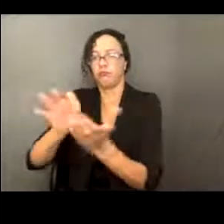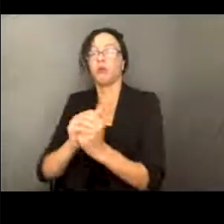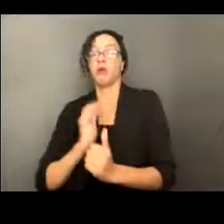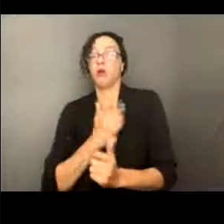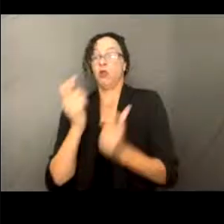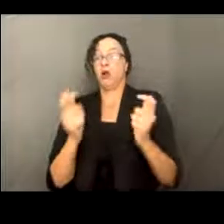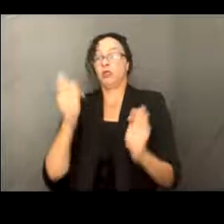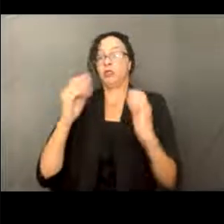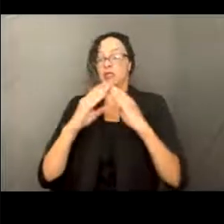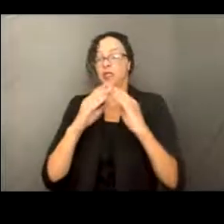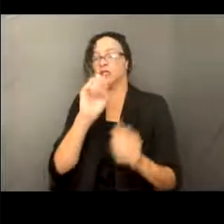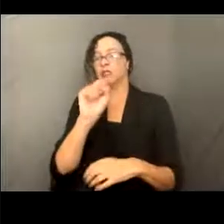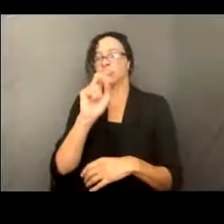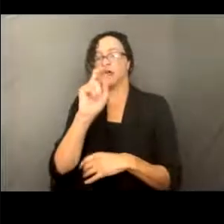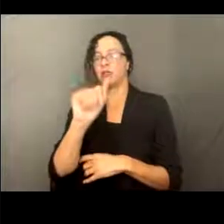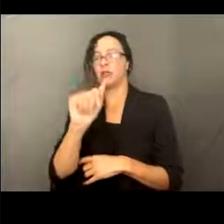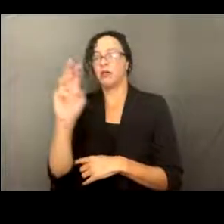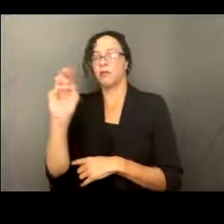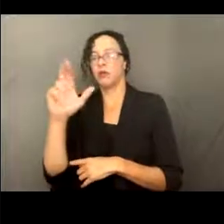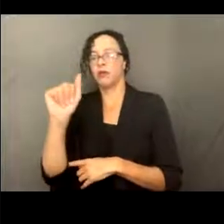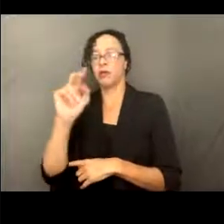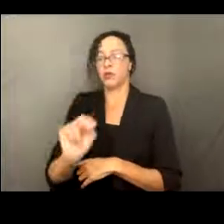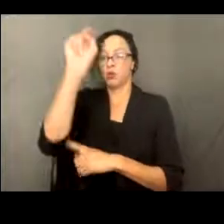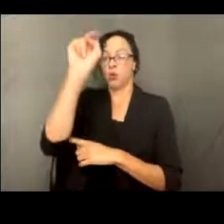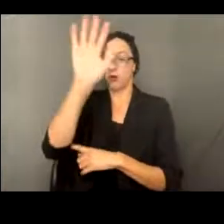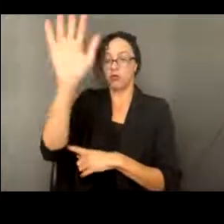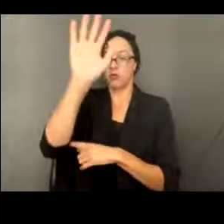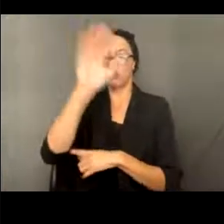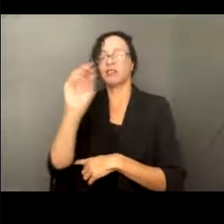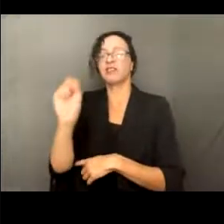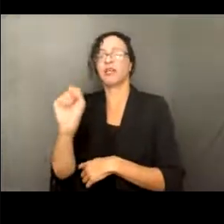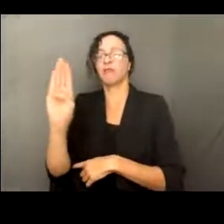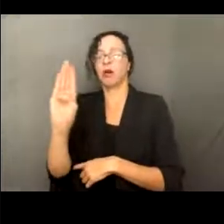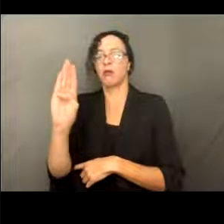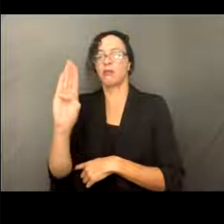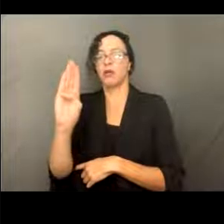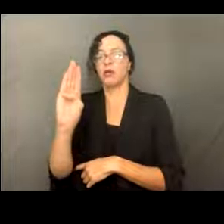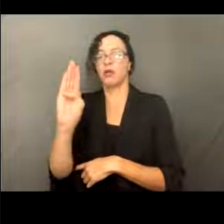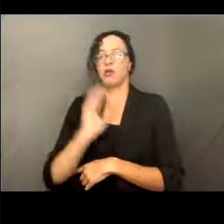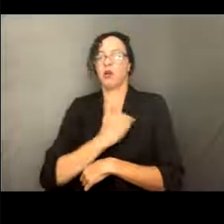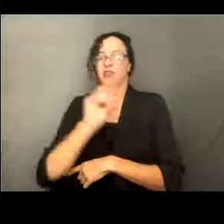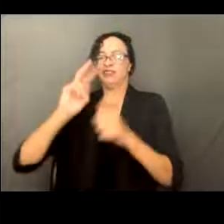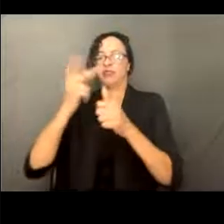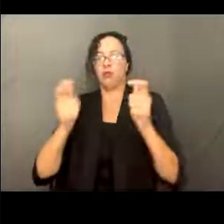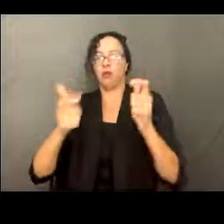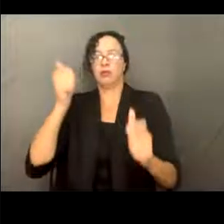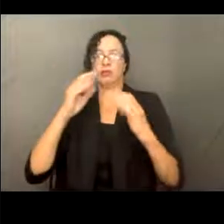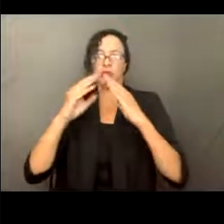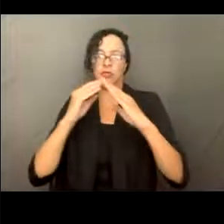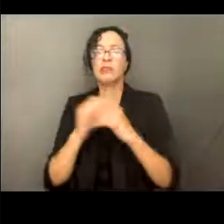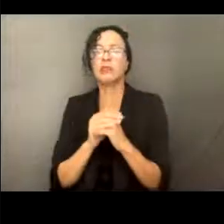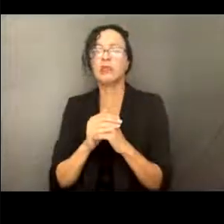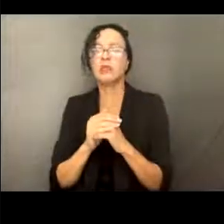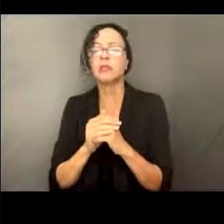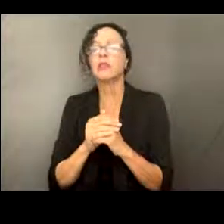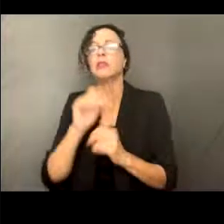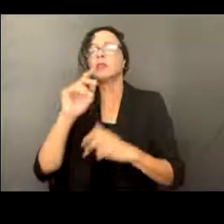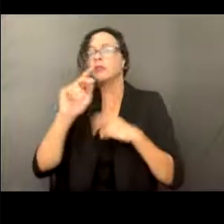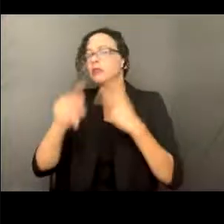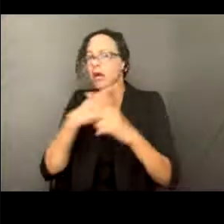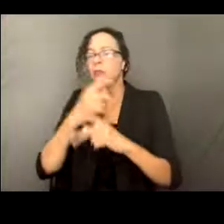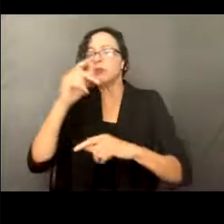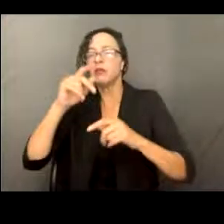Maria in the northern part of our county, and Santa Barbara is our second largest city. And demographically, we have about 47% of our